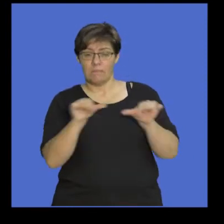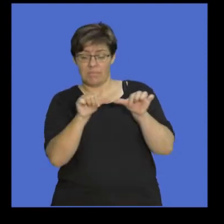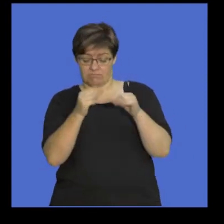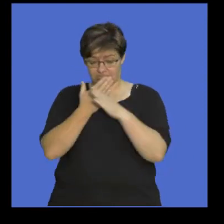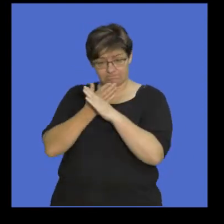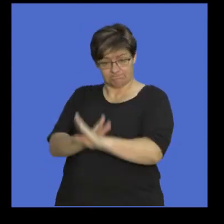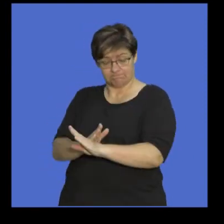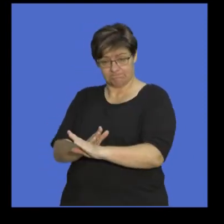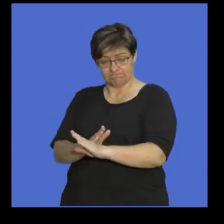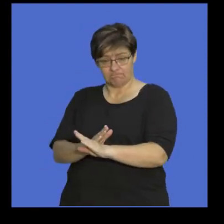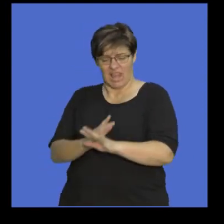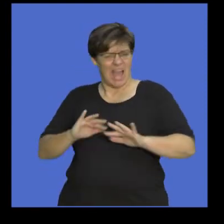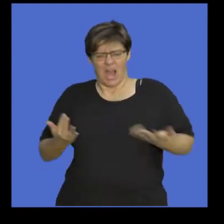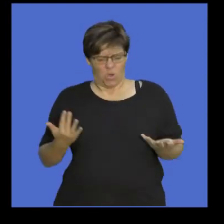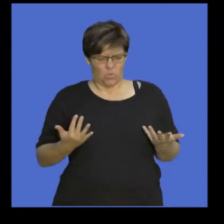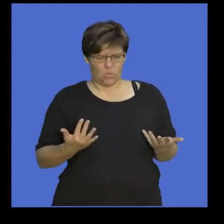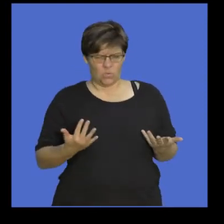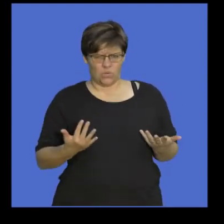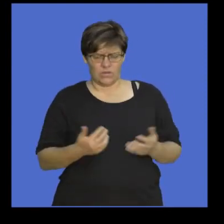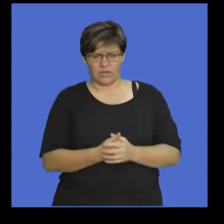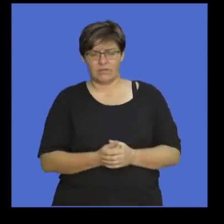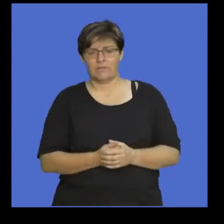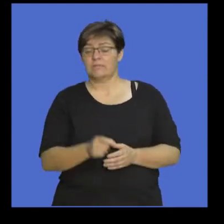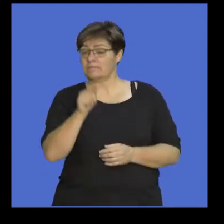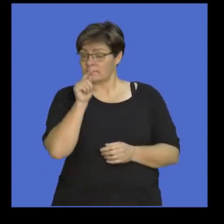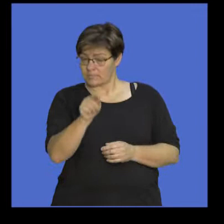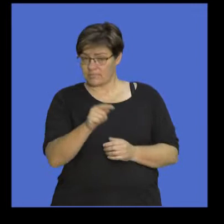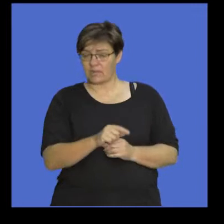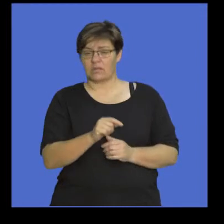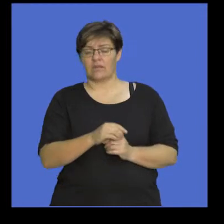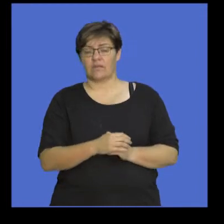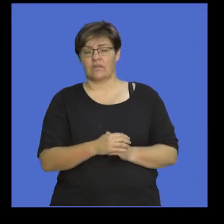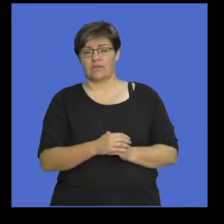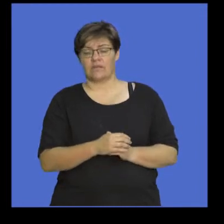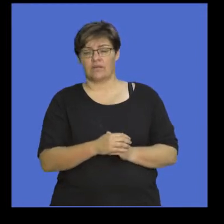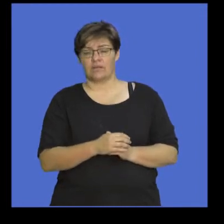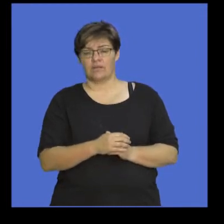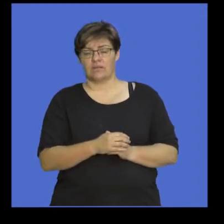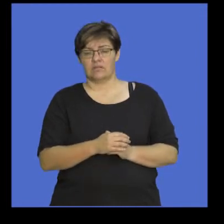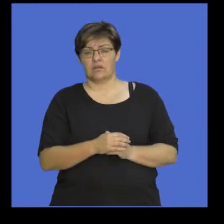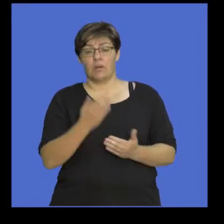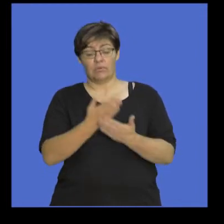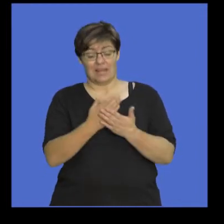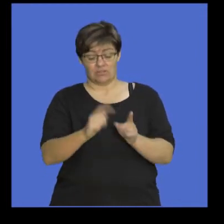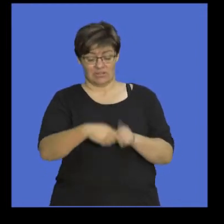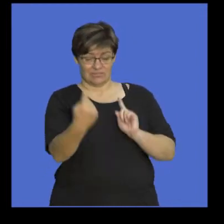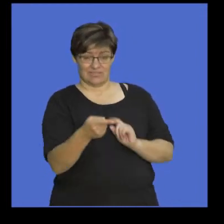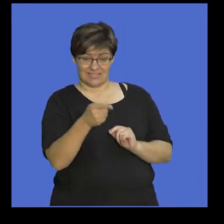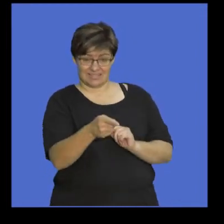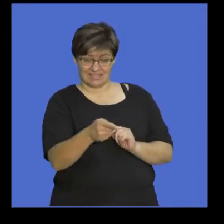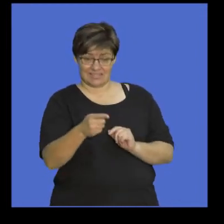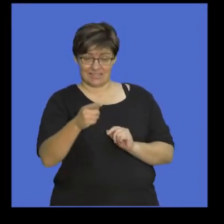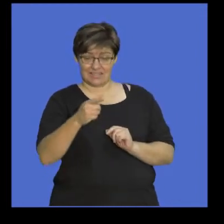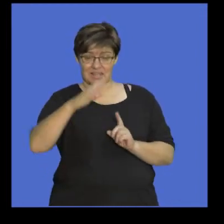resistance in practice, how do we then measure resistance? We need to ensure that we measure the potential difference